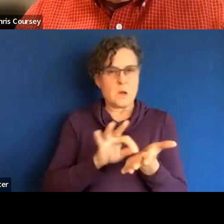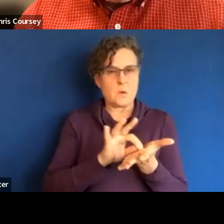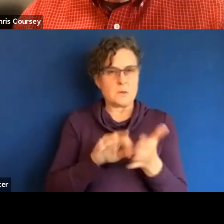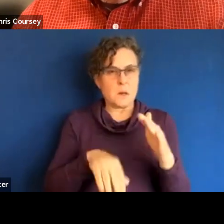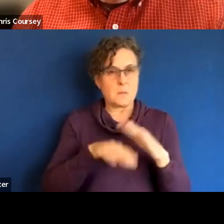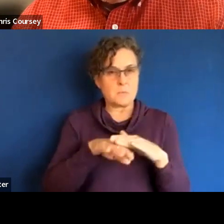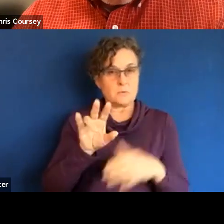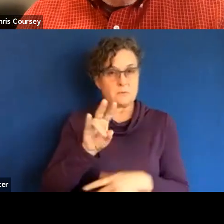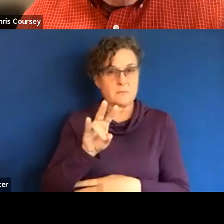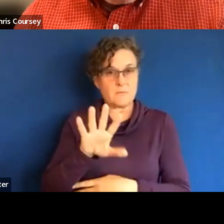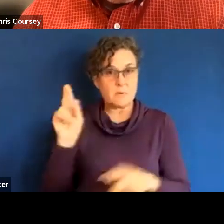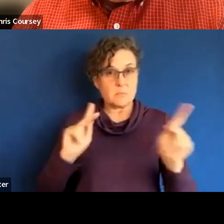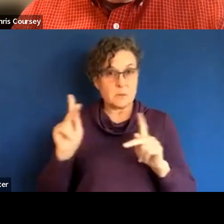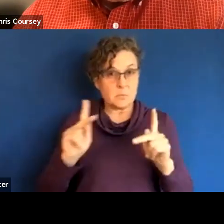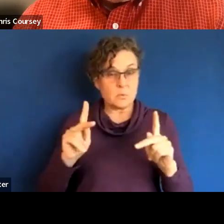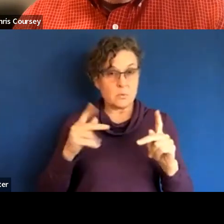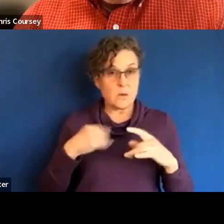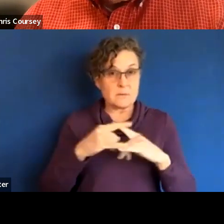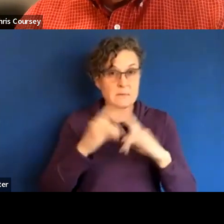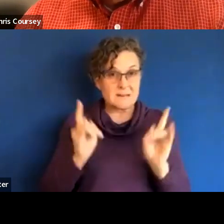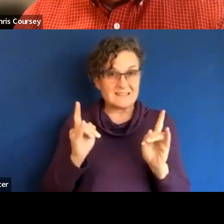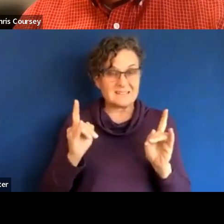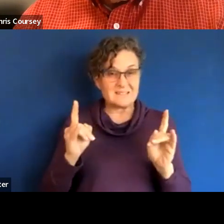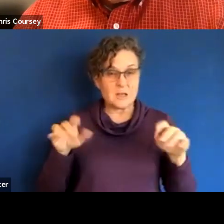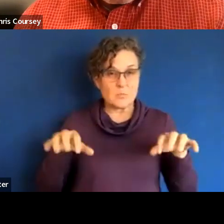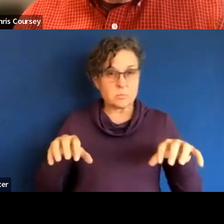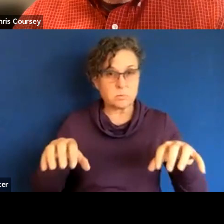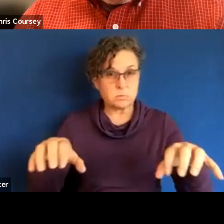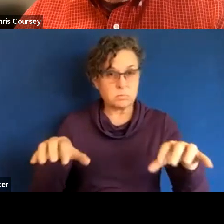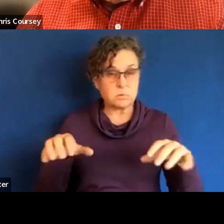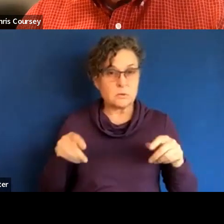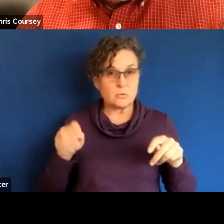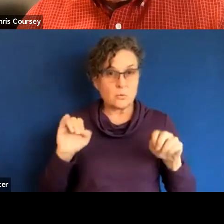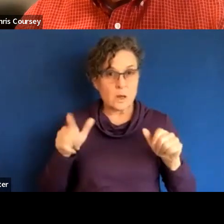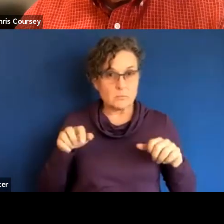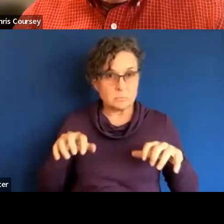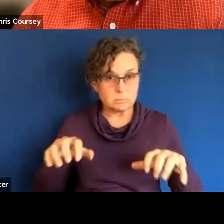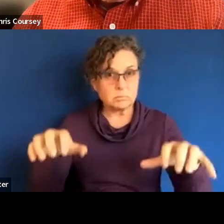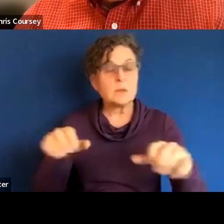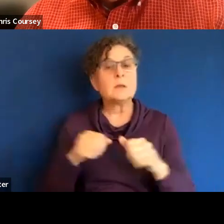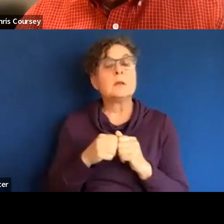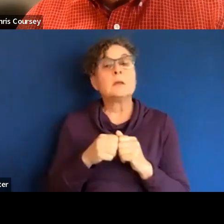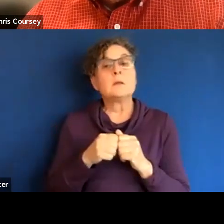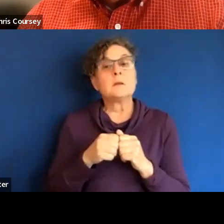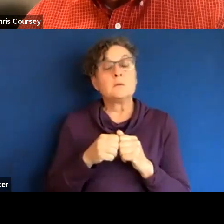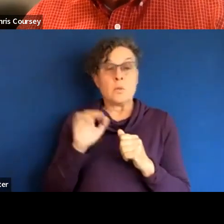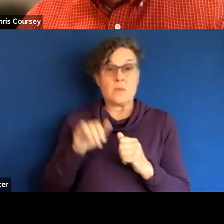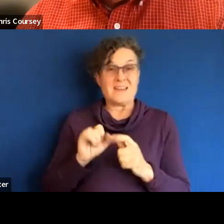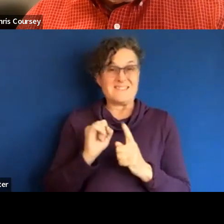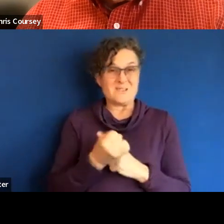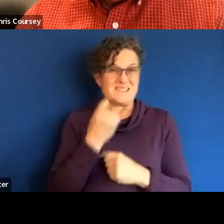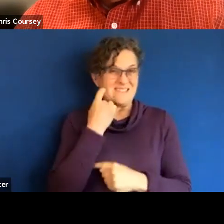camping along the trail in Southwest Santa Rosa. And due to this situation, the Board of Supervisors on